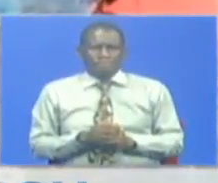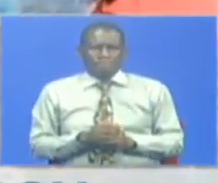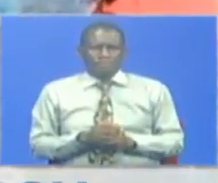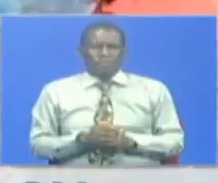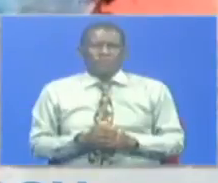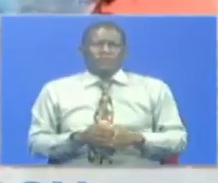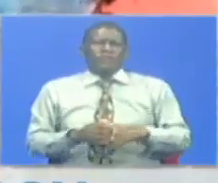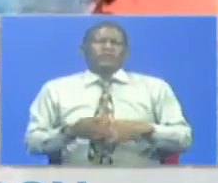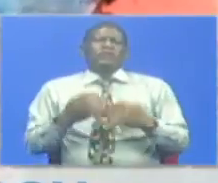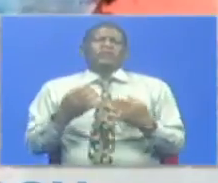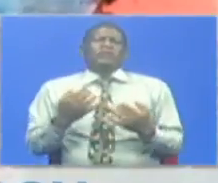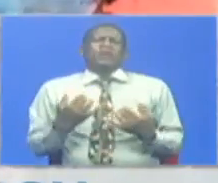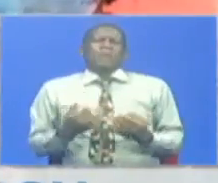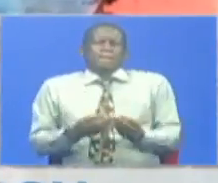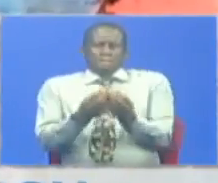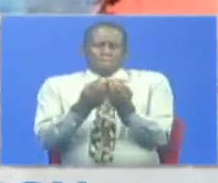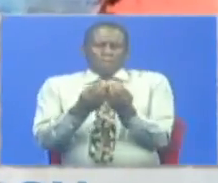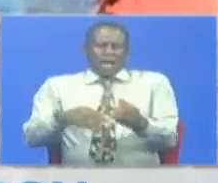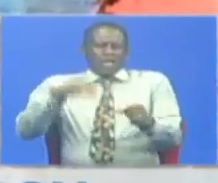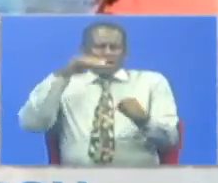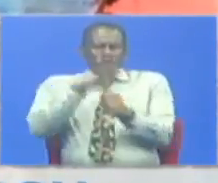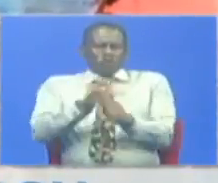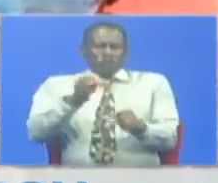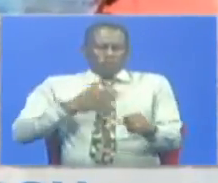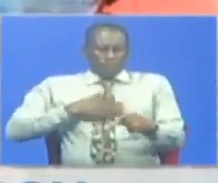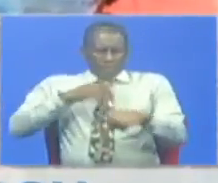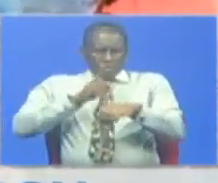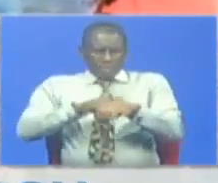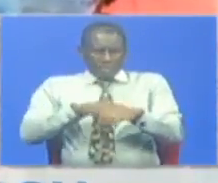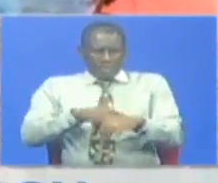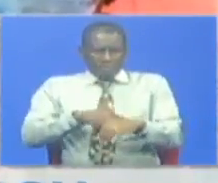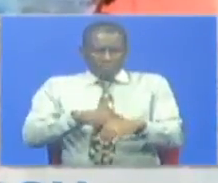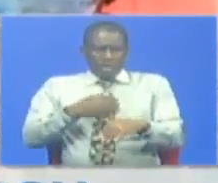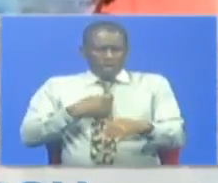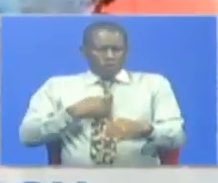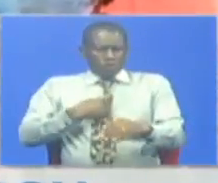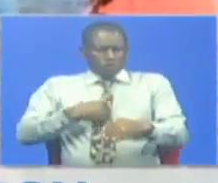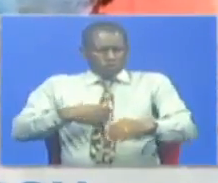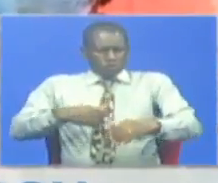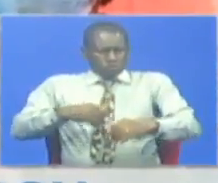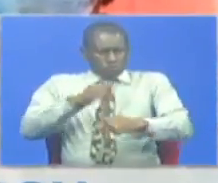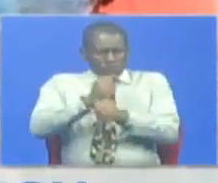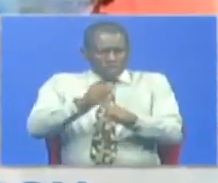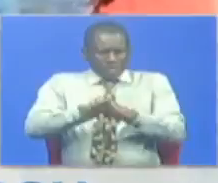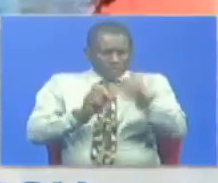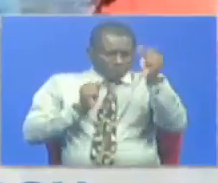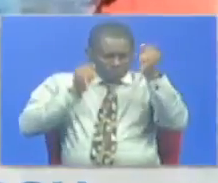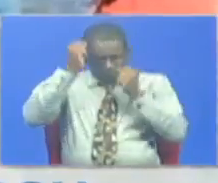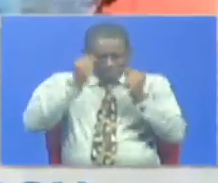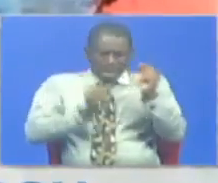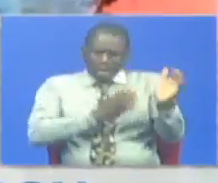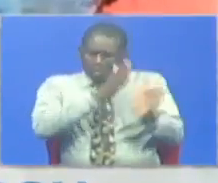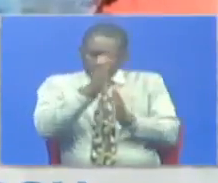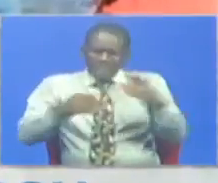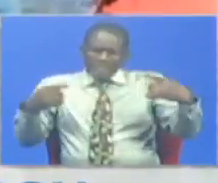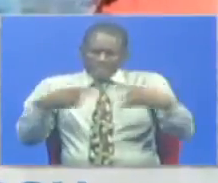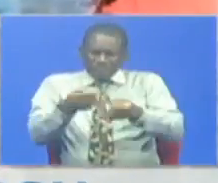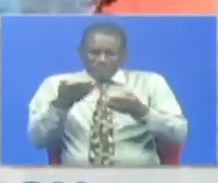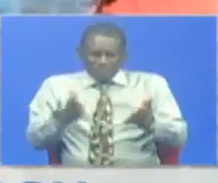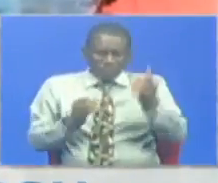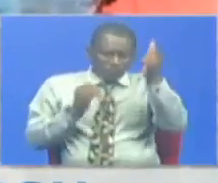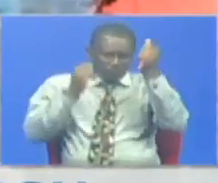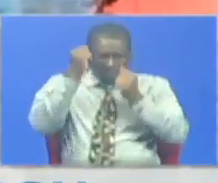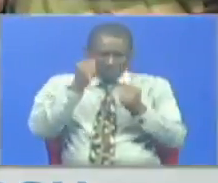Well, I spent most of my time pondering military tactics, strategies, and plans.